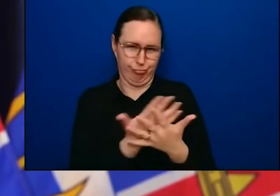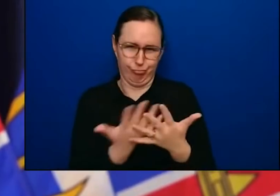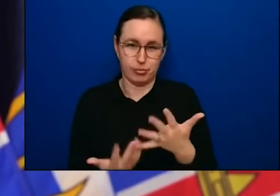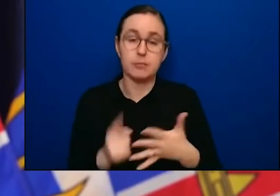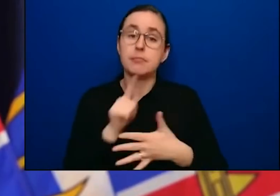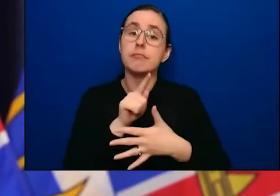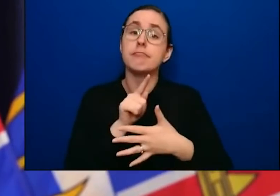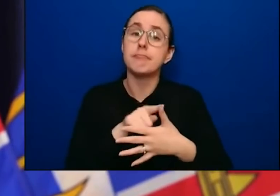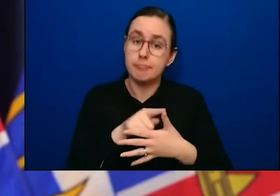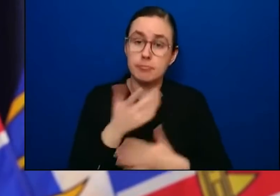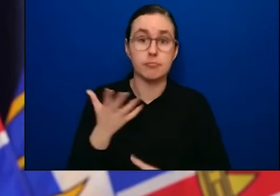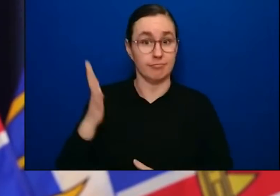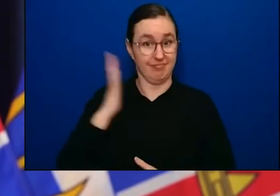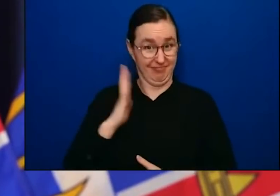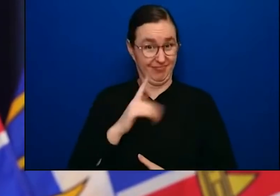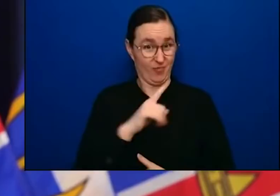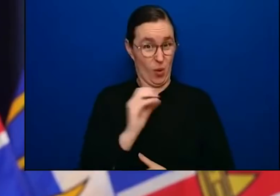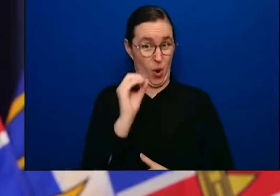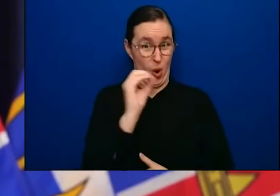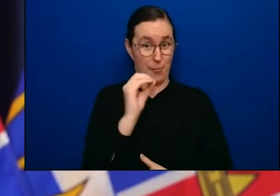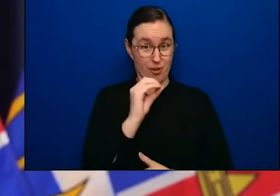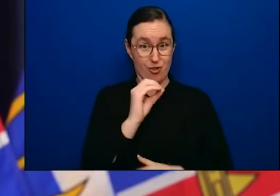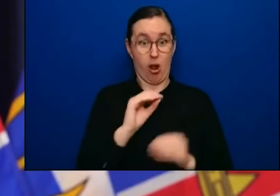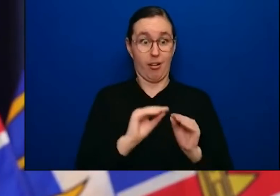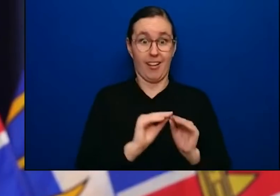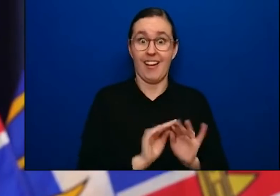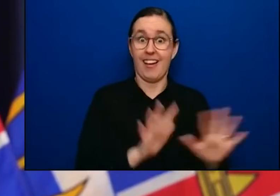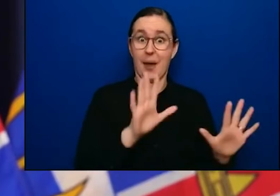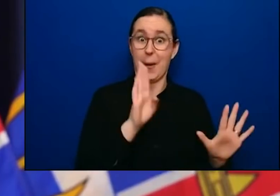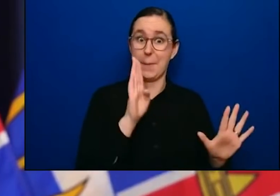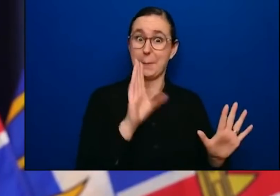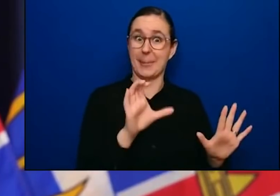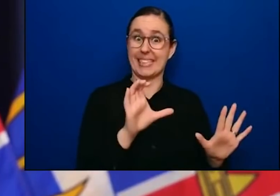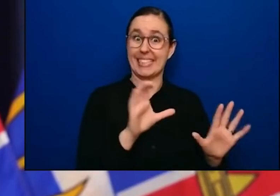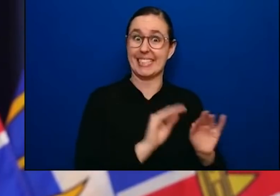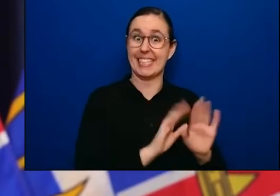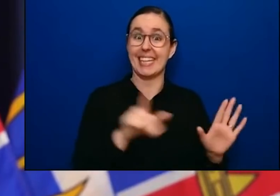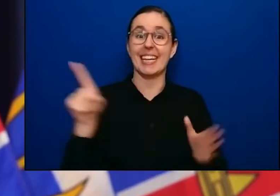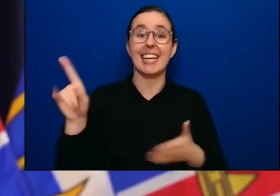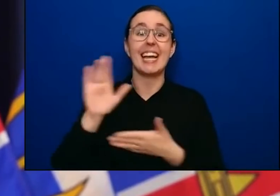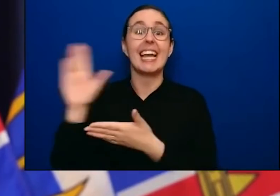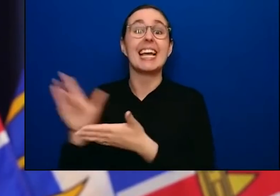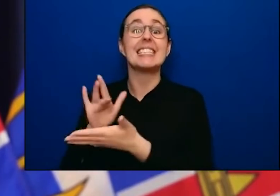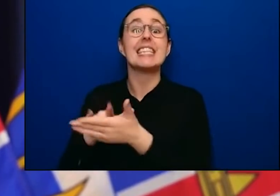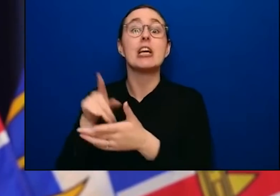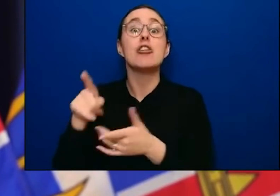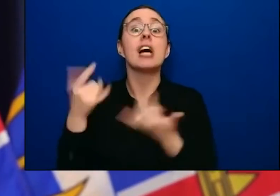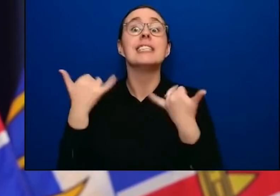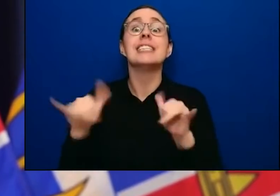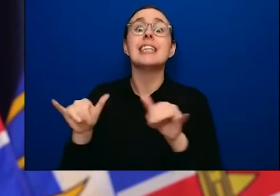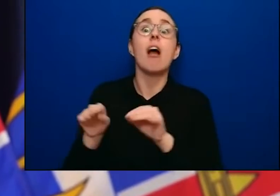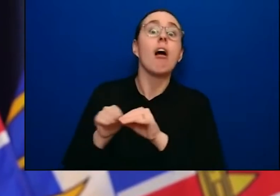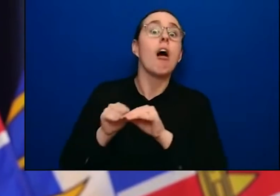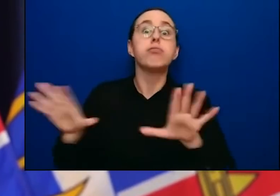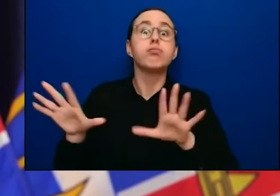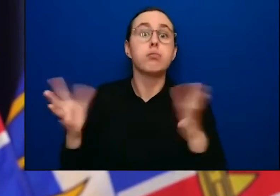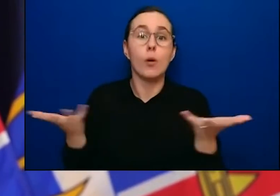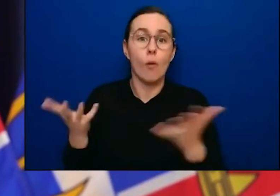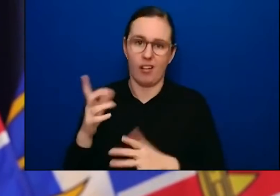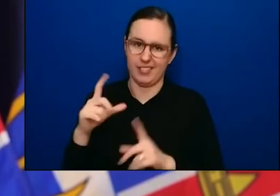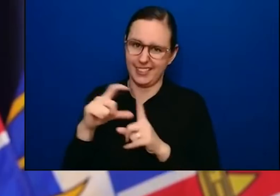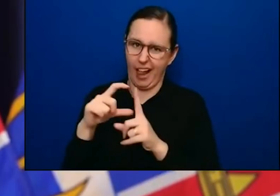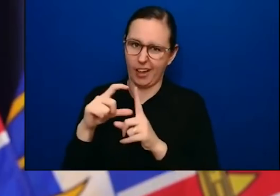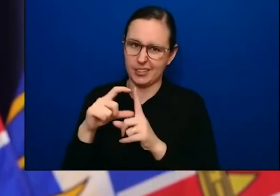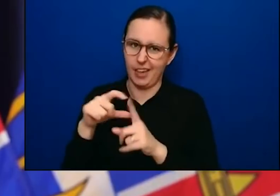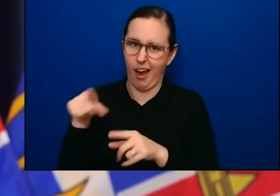of communities in the interior, and we're seeing this in the north as well, there's lower rates of vaccination. So the virus has